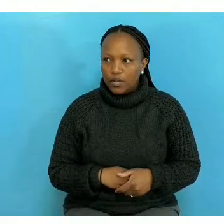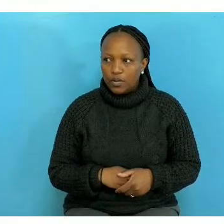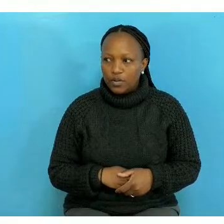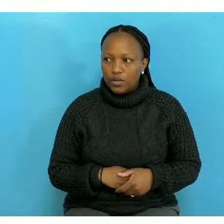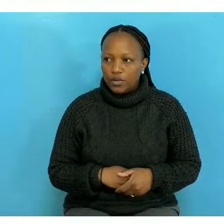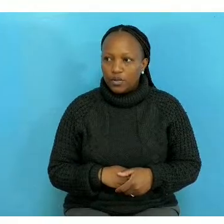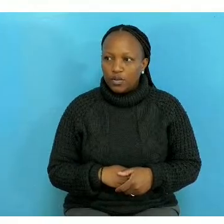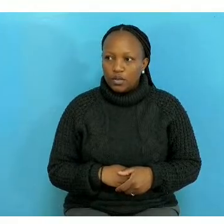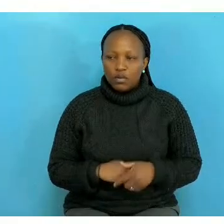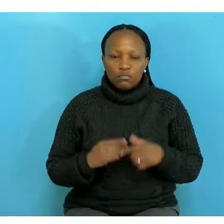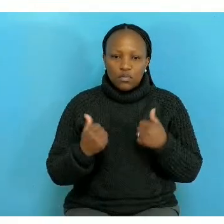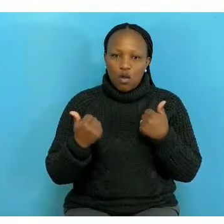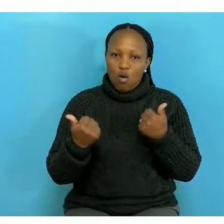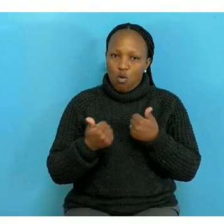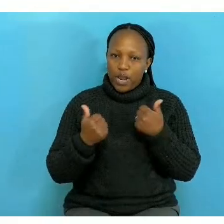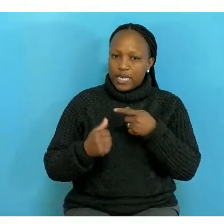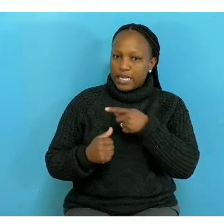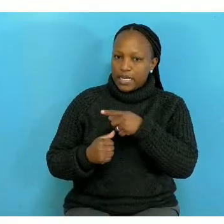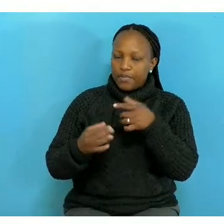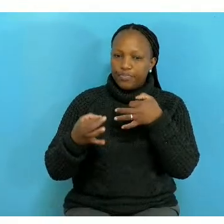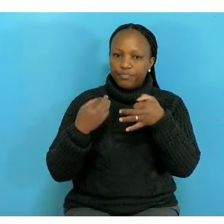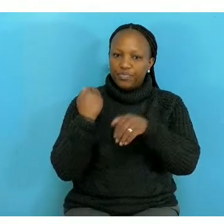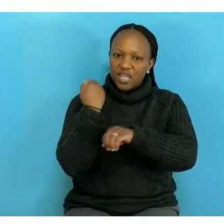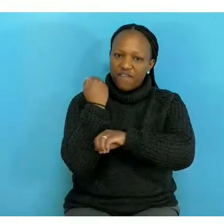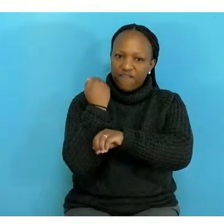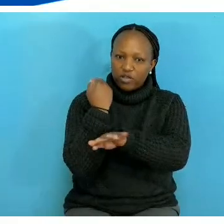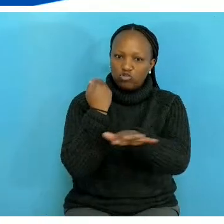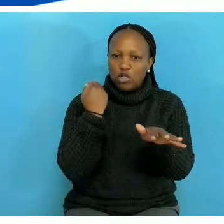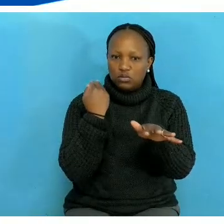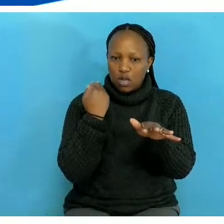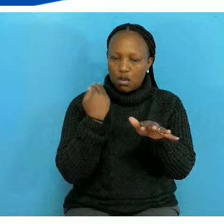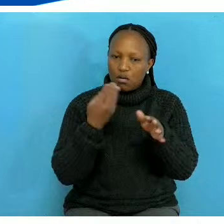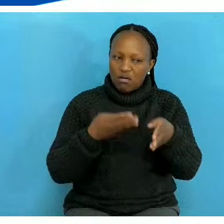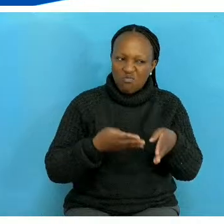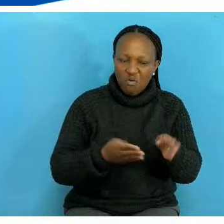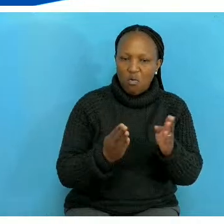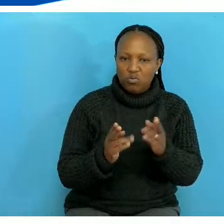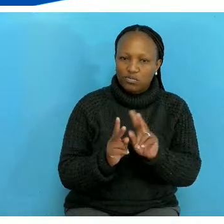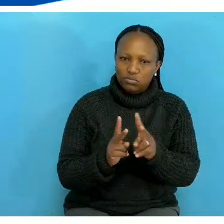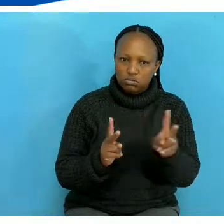I've already touched on the infrastructure allocation.